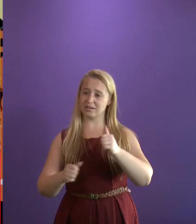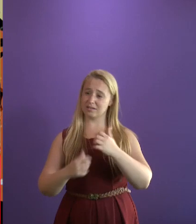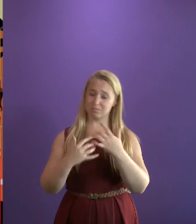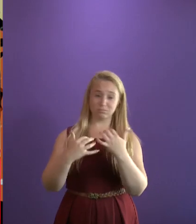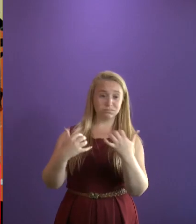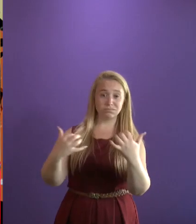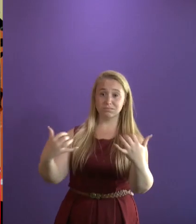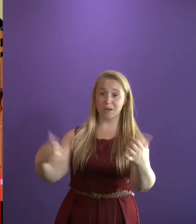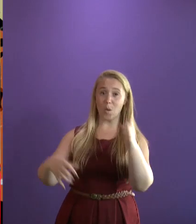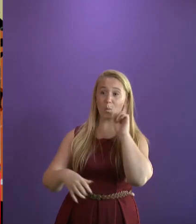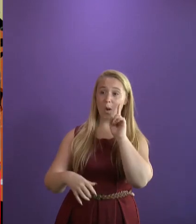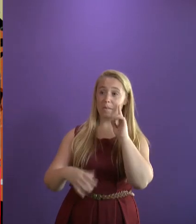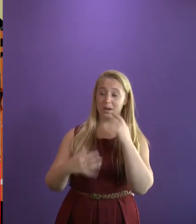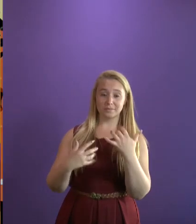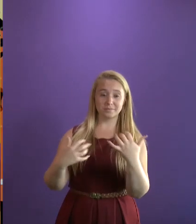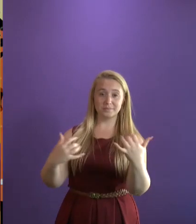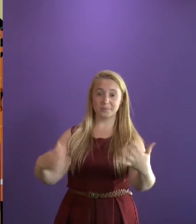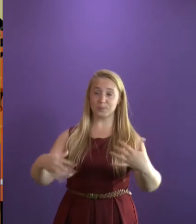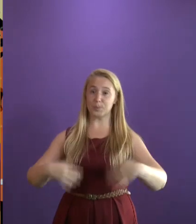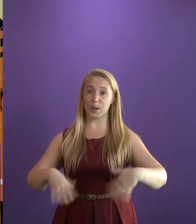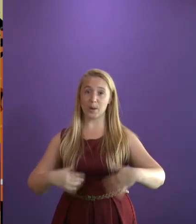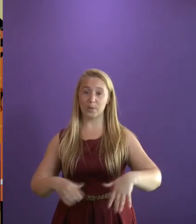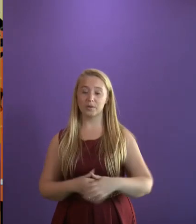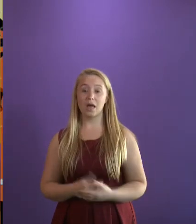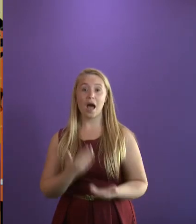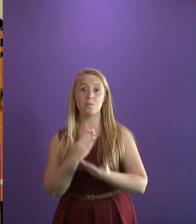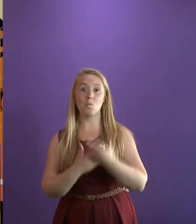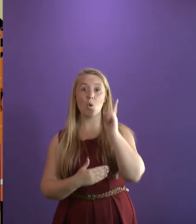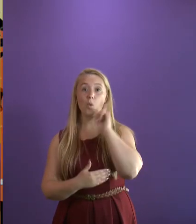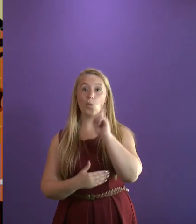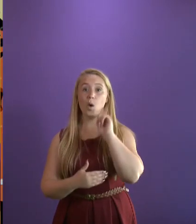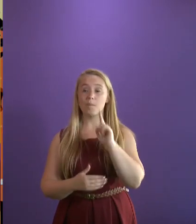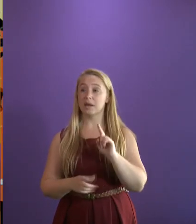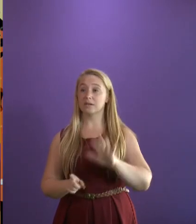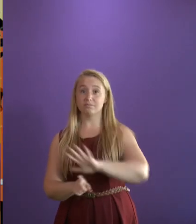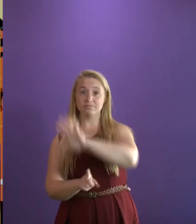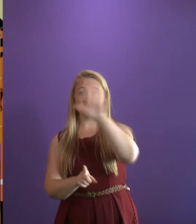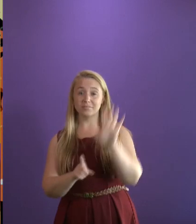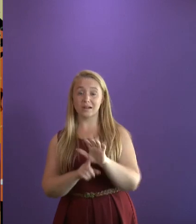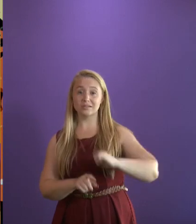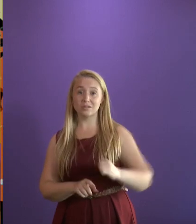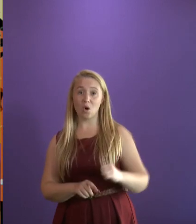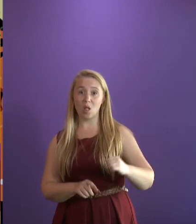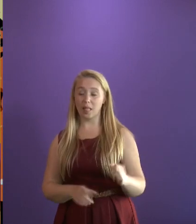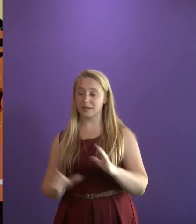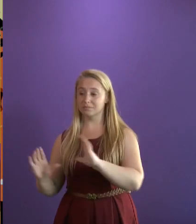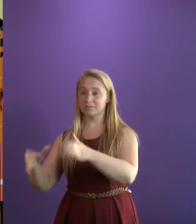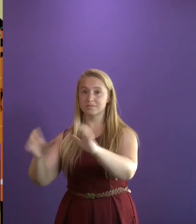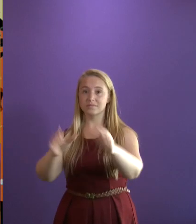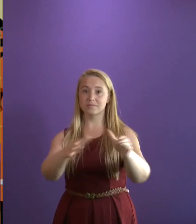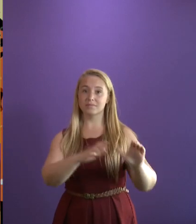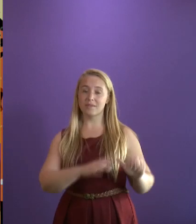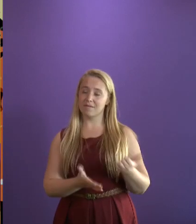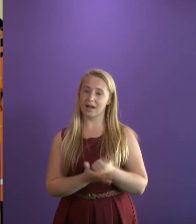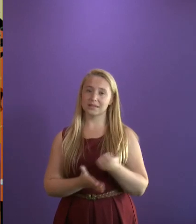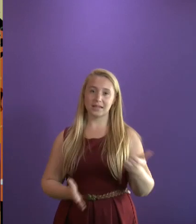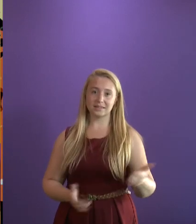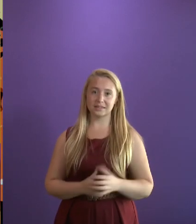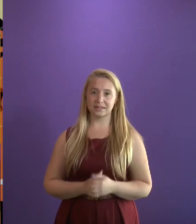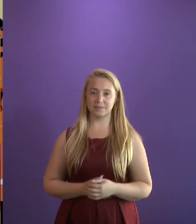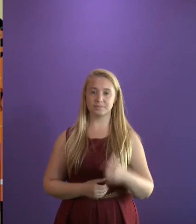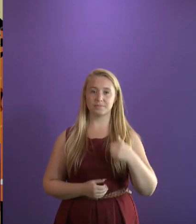as I am, at all the women in the chamber. And to know that there's even more women in the hubs around Scotland, it's absolutely fantastic. Brilliant.